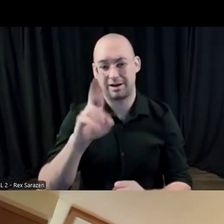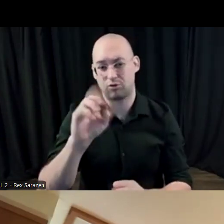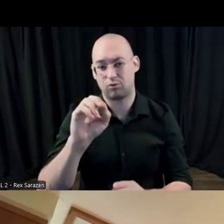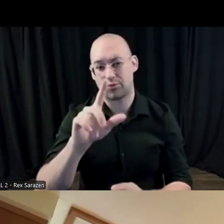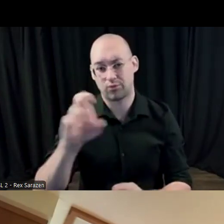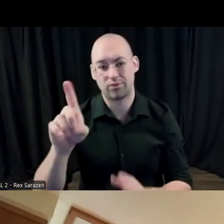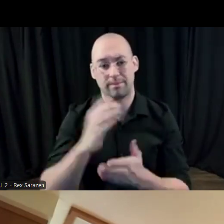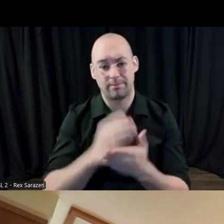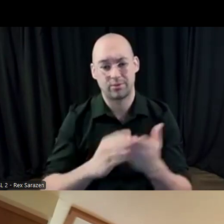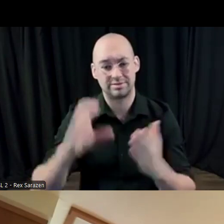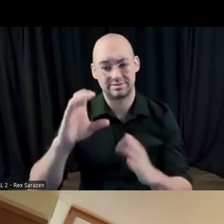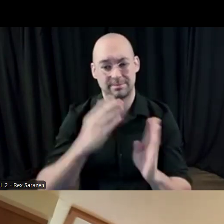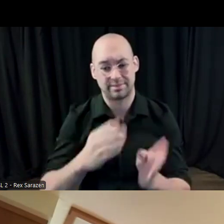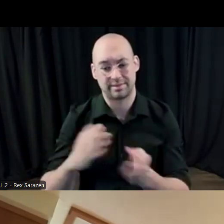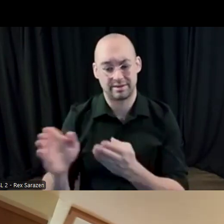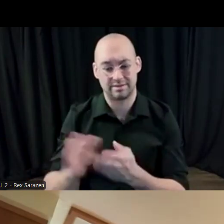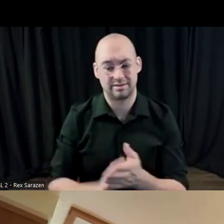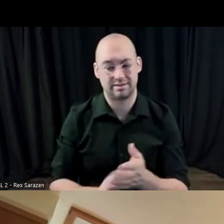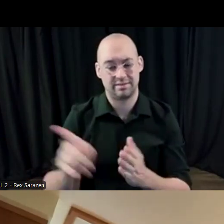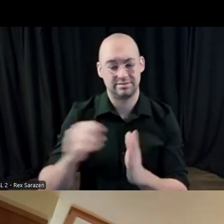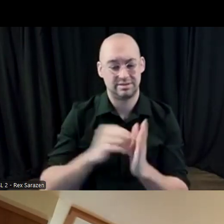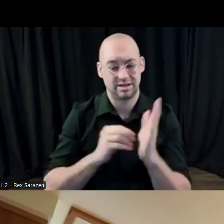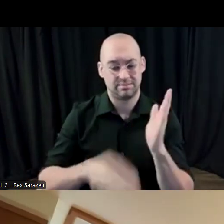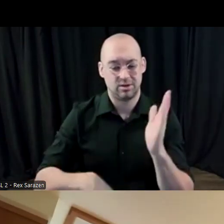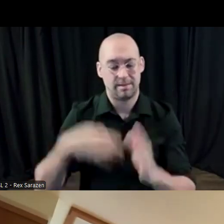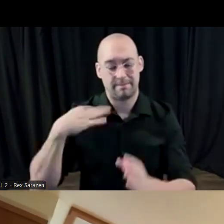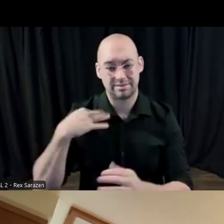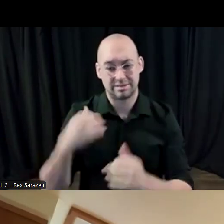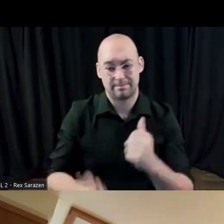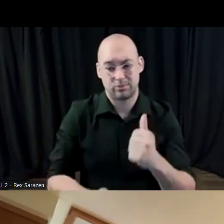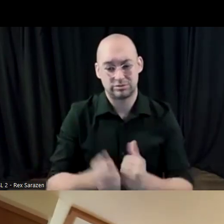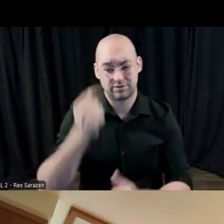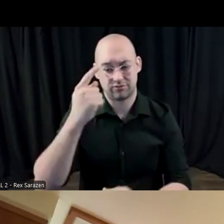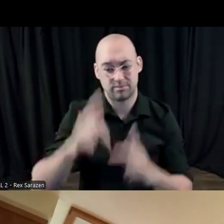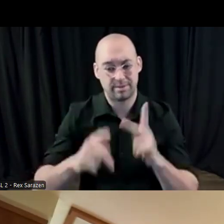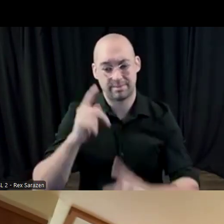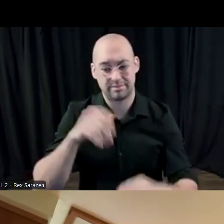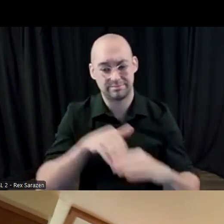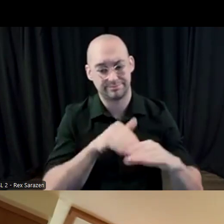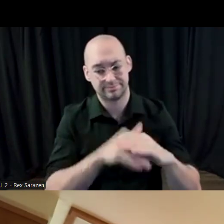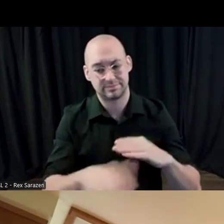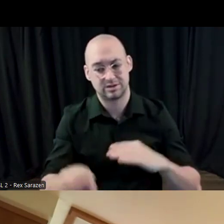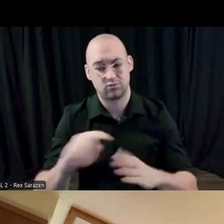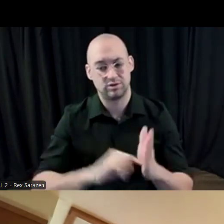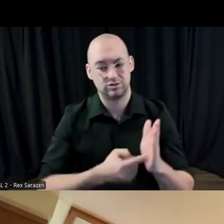plan. This deductible applies mostly to people that are enrolled in original Medicare.